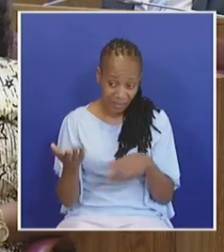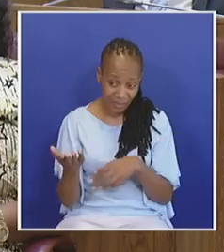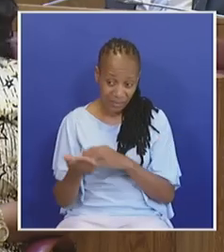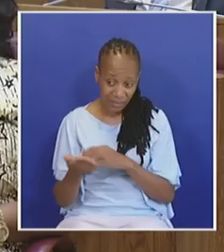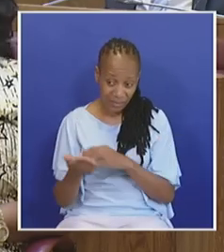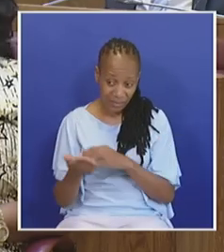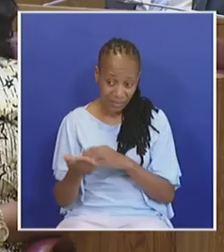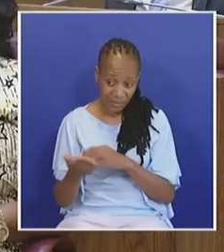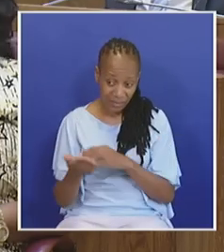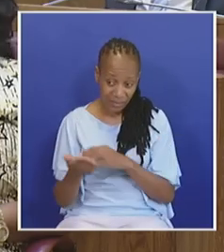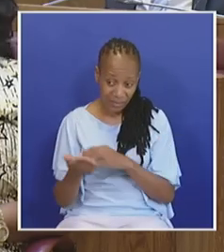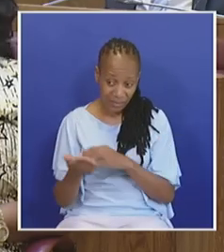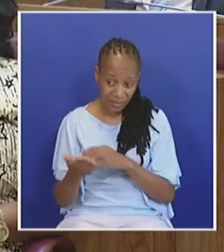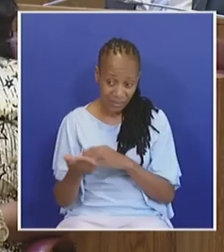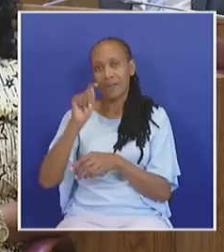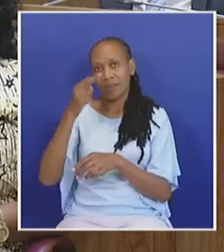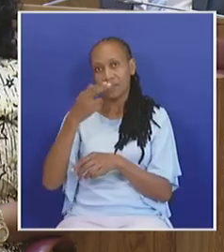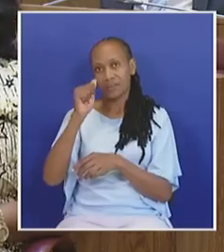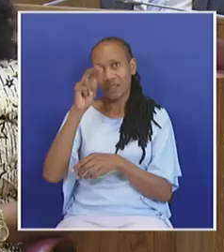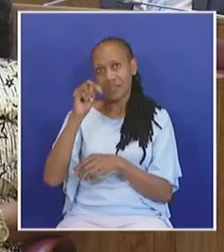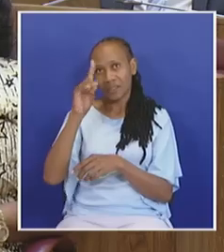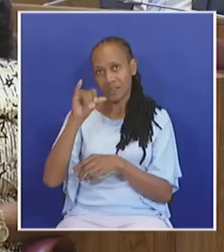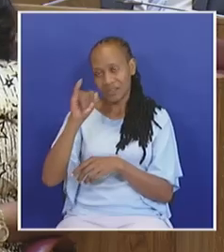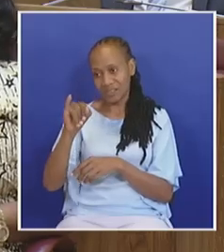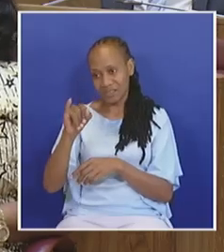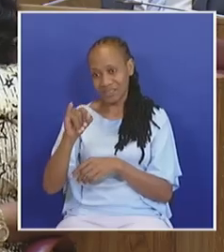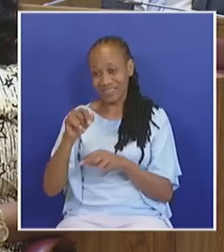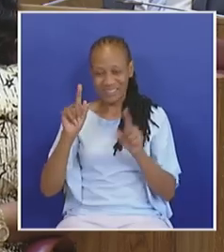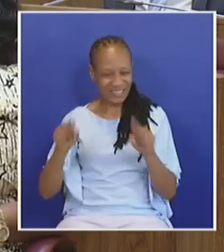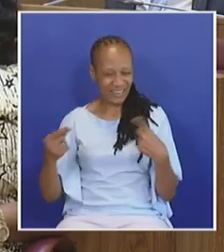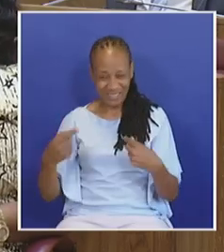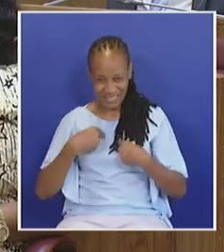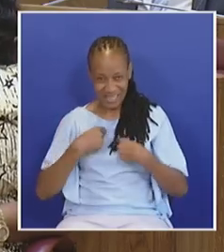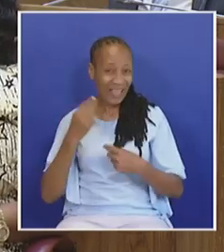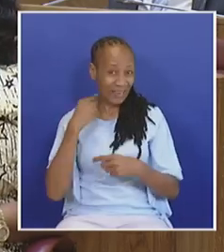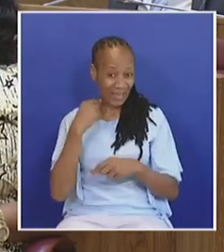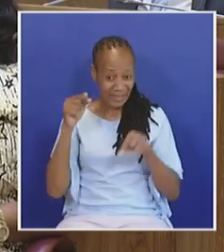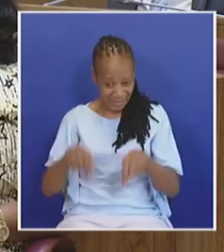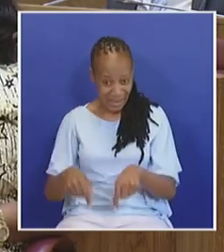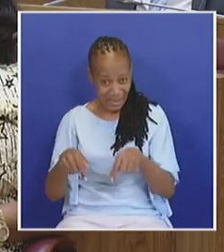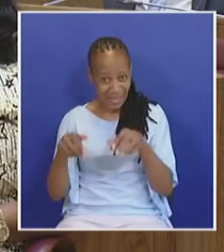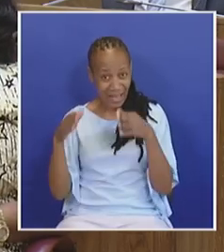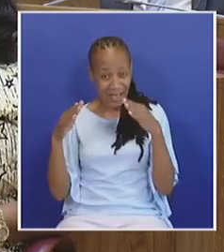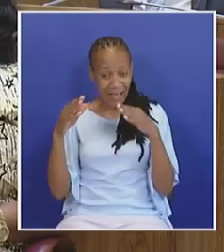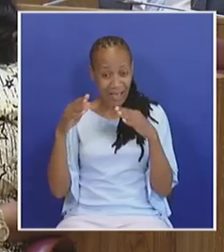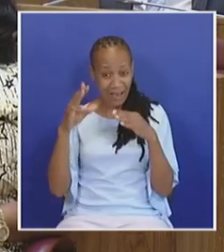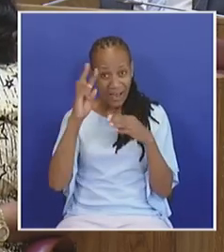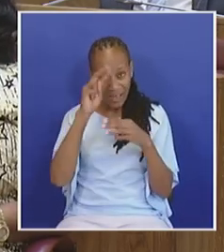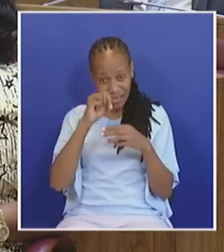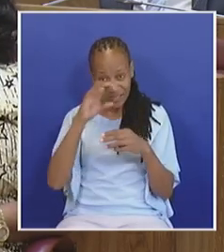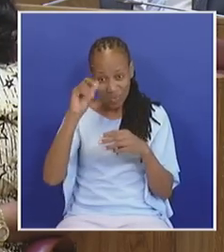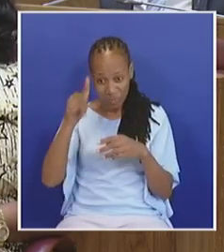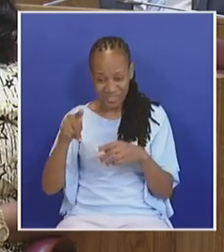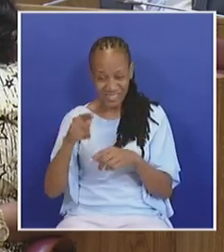Thandi, ngasi ake mo ntlong ye. Ga ke sebe ke bui yalo.